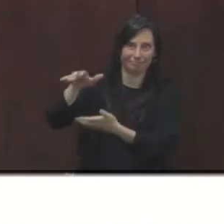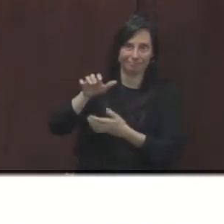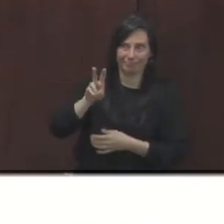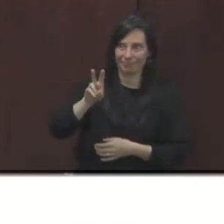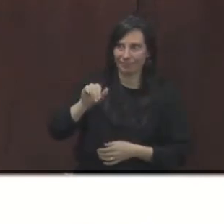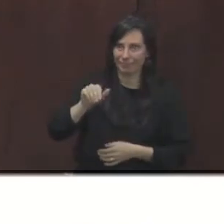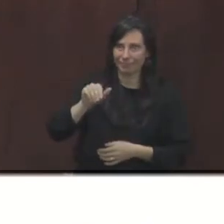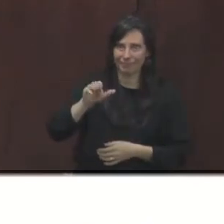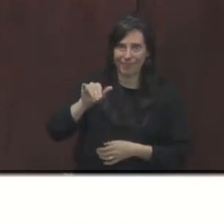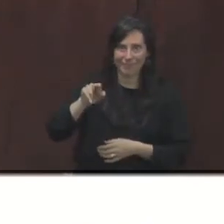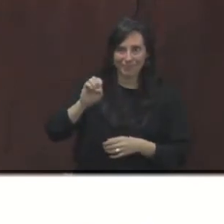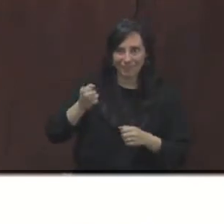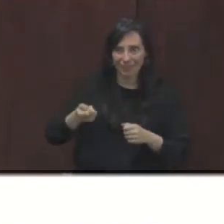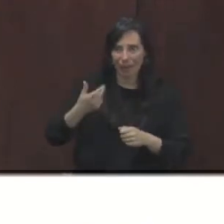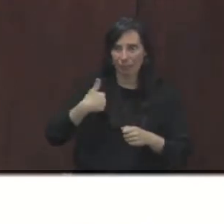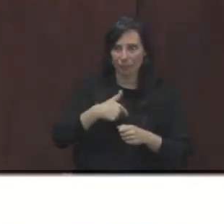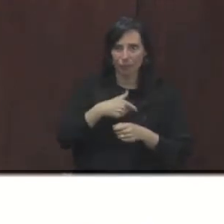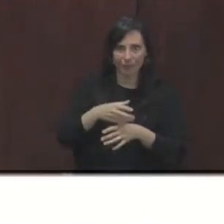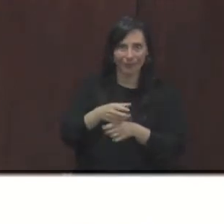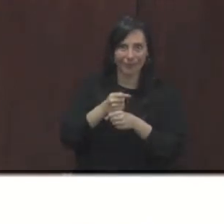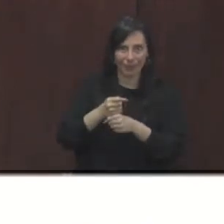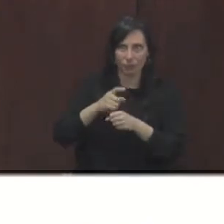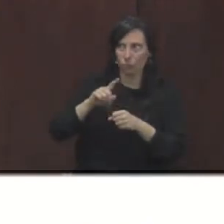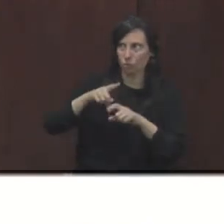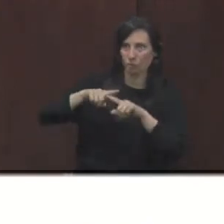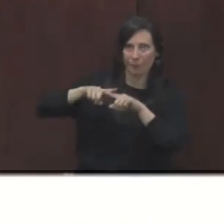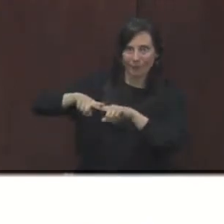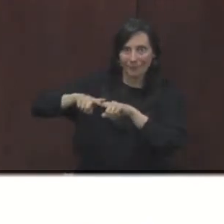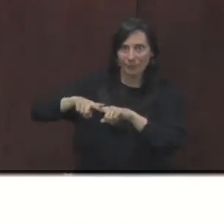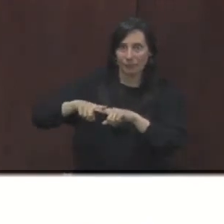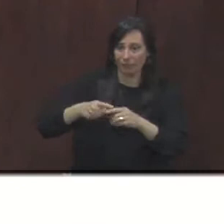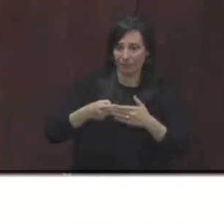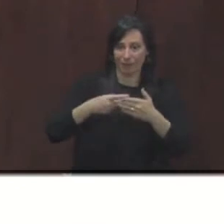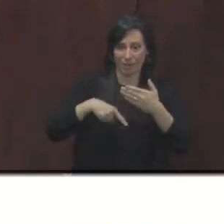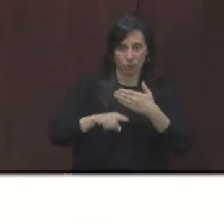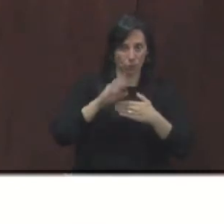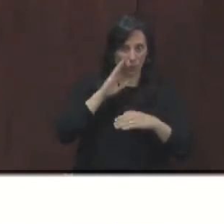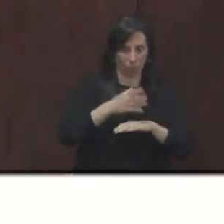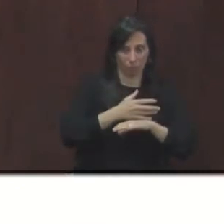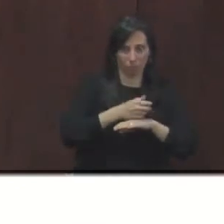on hand, and we'll be dependent on the following shipments and pushing those through.